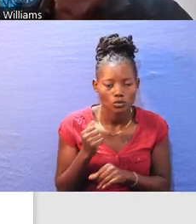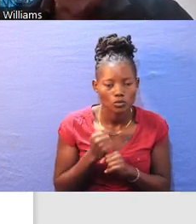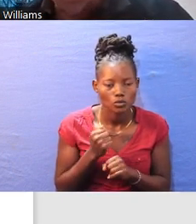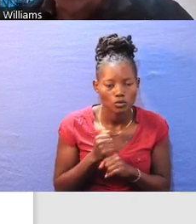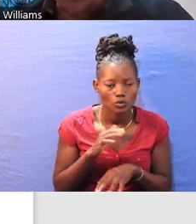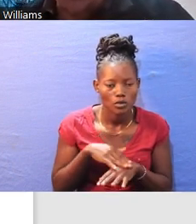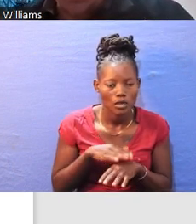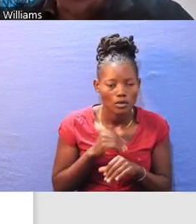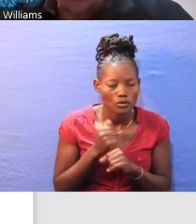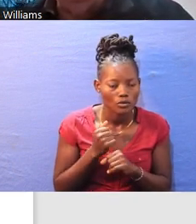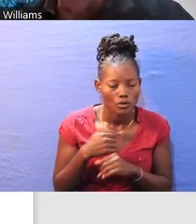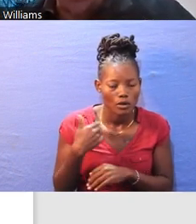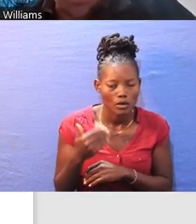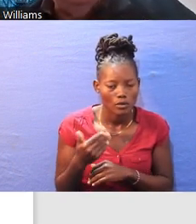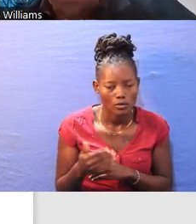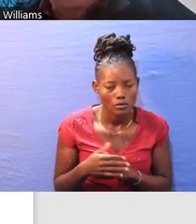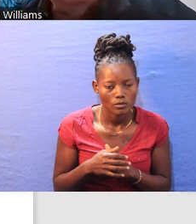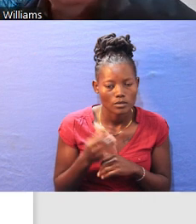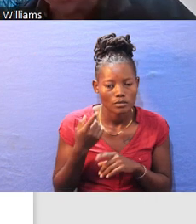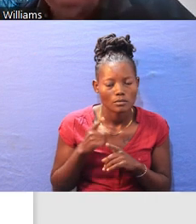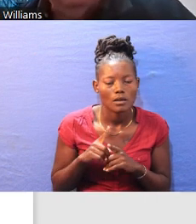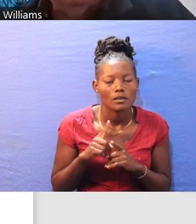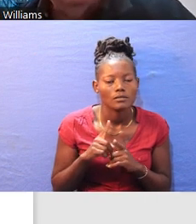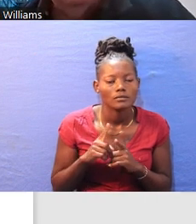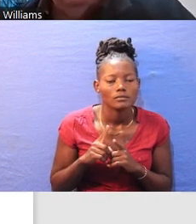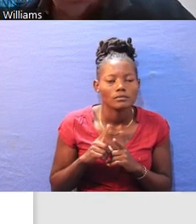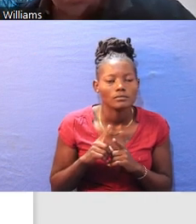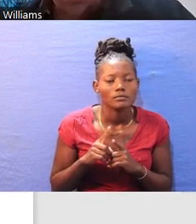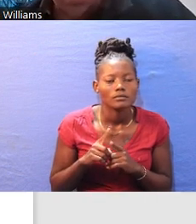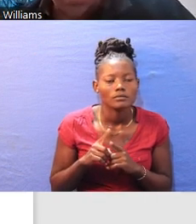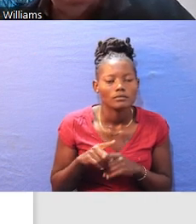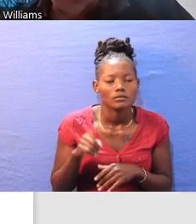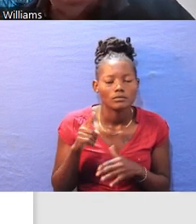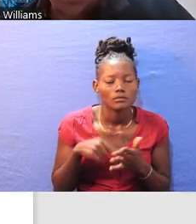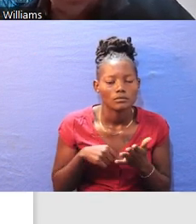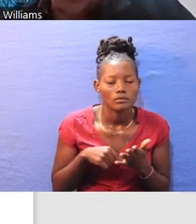So I would say you need to do a good job in all areas, but